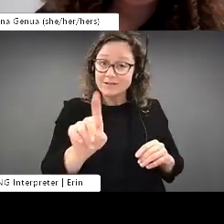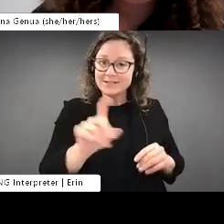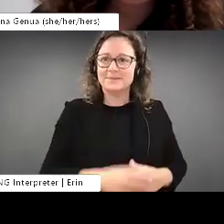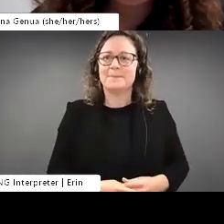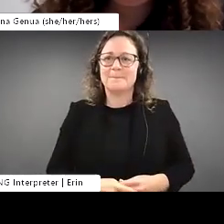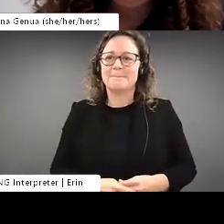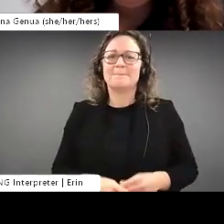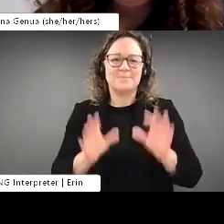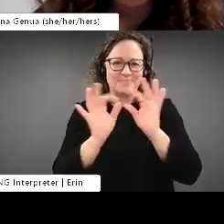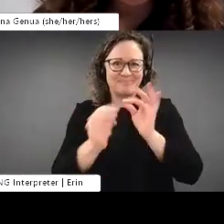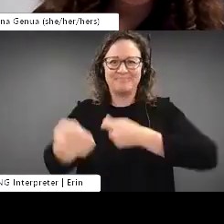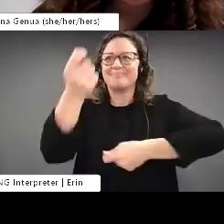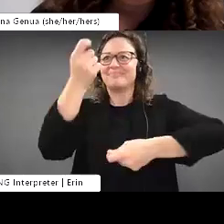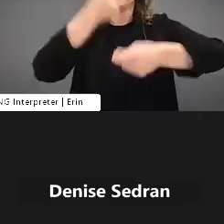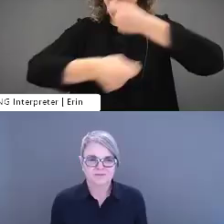good.